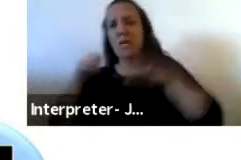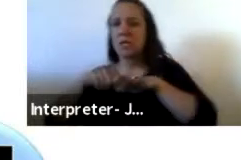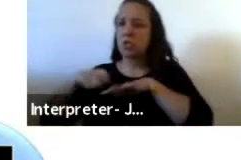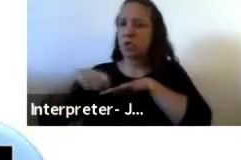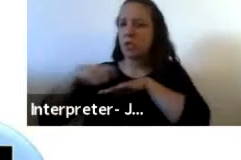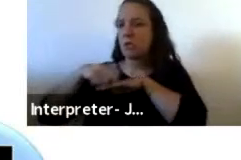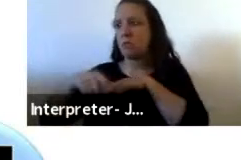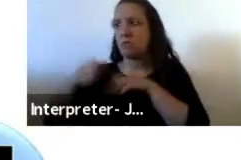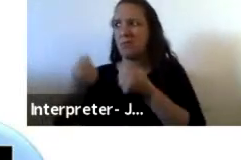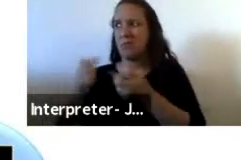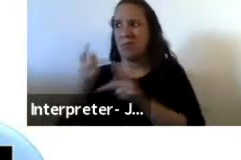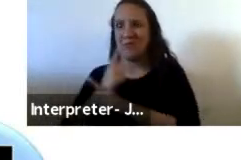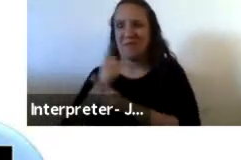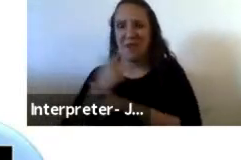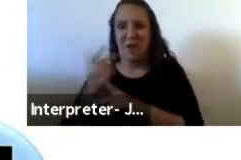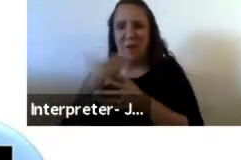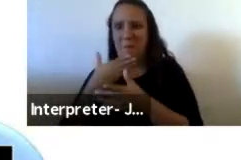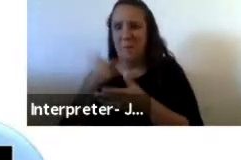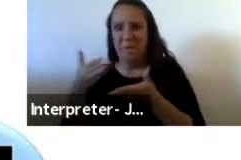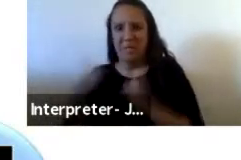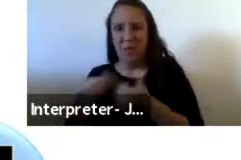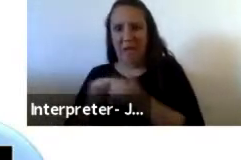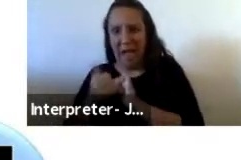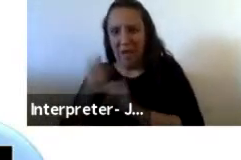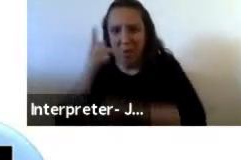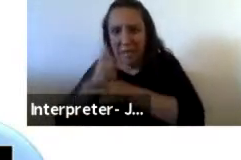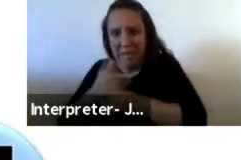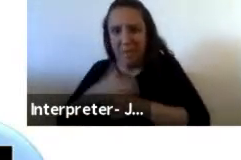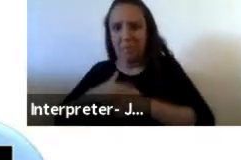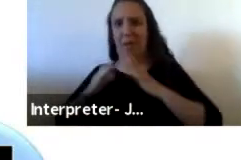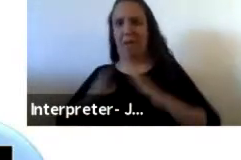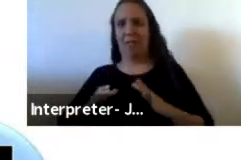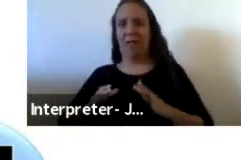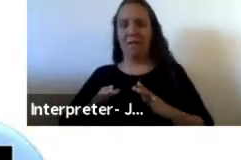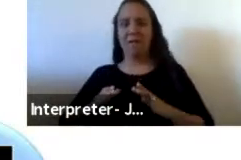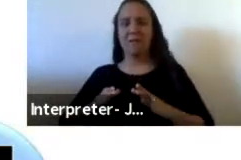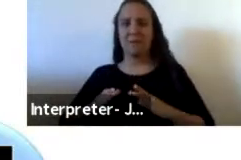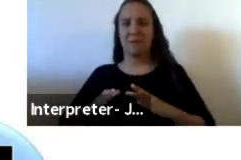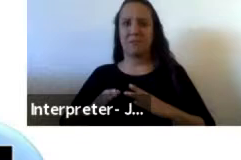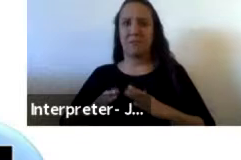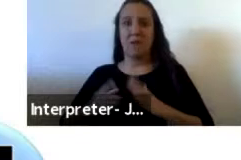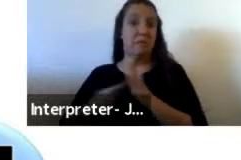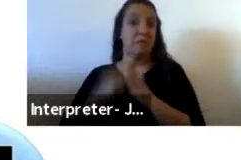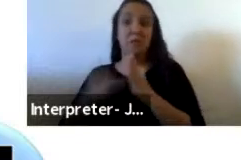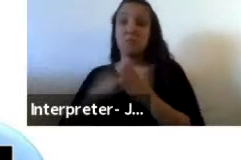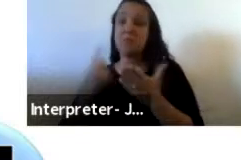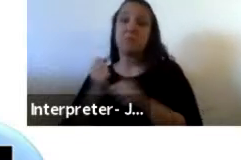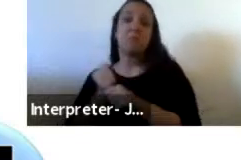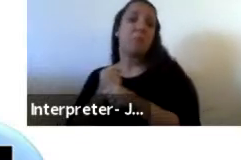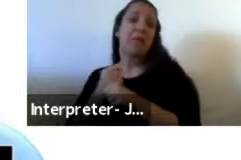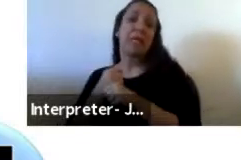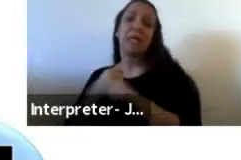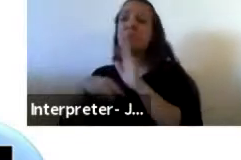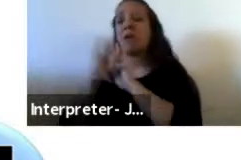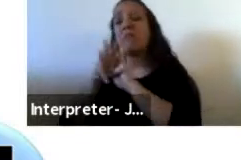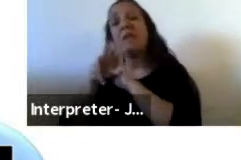trying to figure out what was the best way for them to actually keep their clients. And sometimes it's creating a video. Sometimes it's just creating a chat. I mean, listen, this is what we're